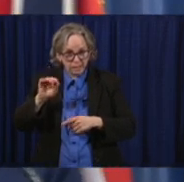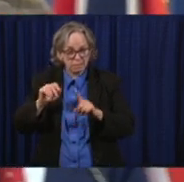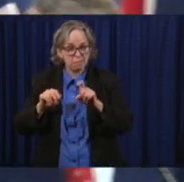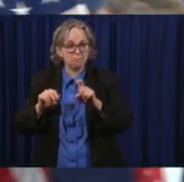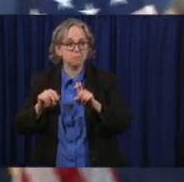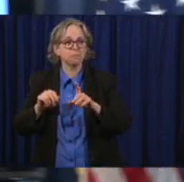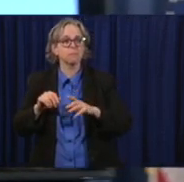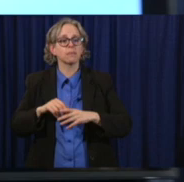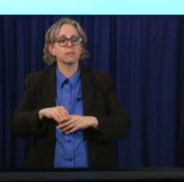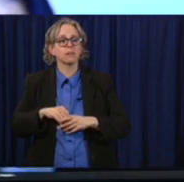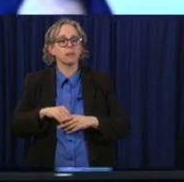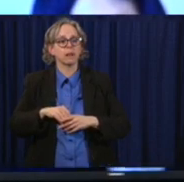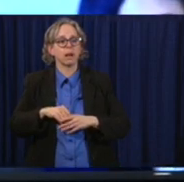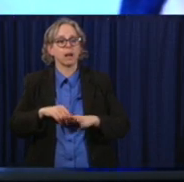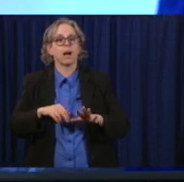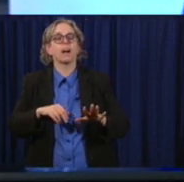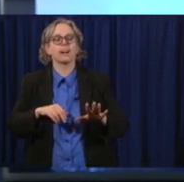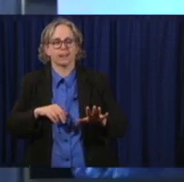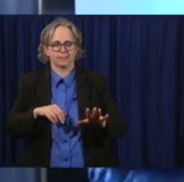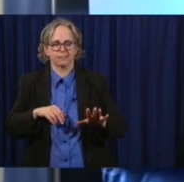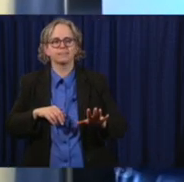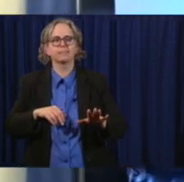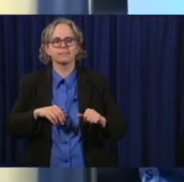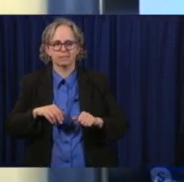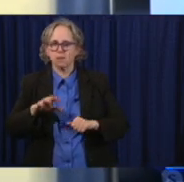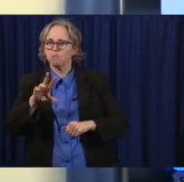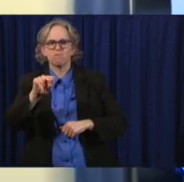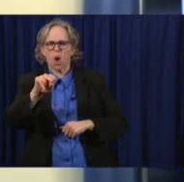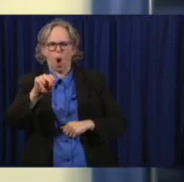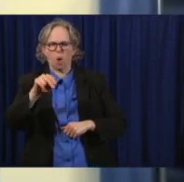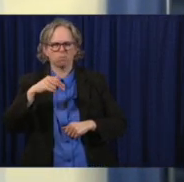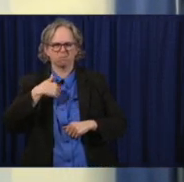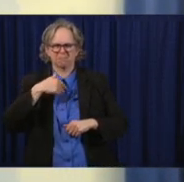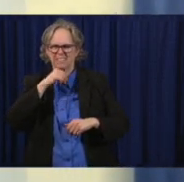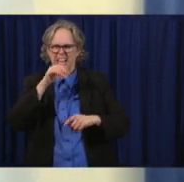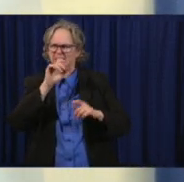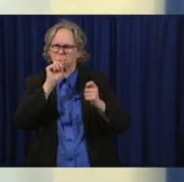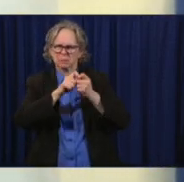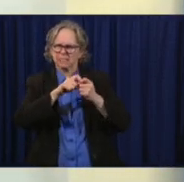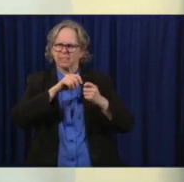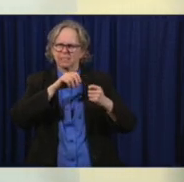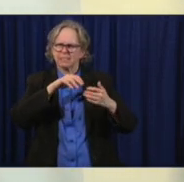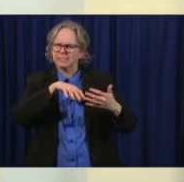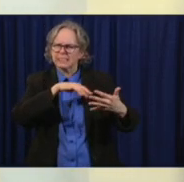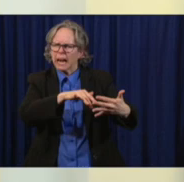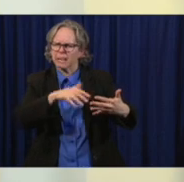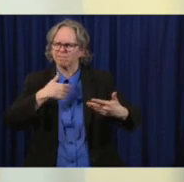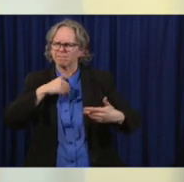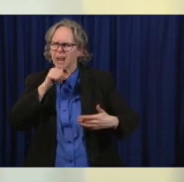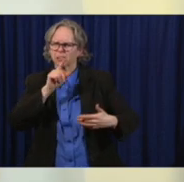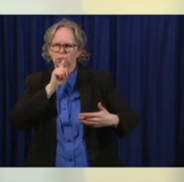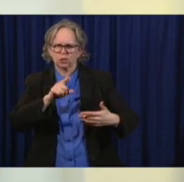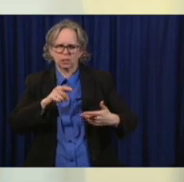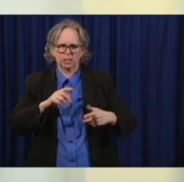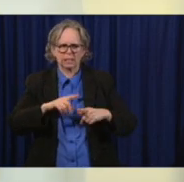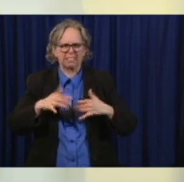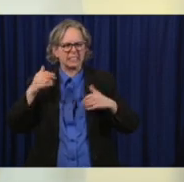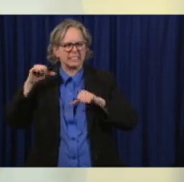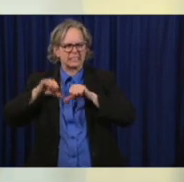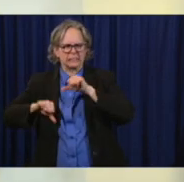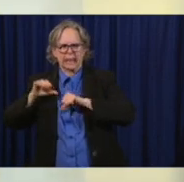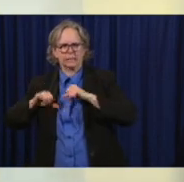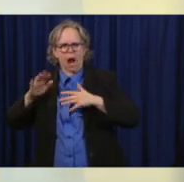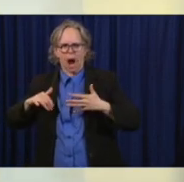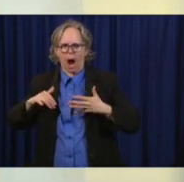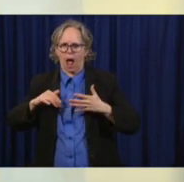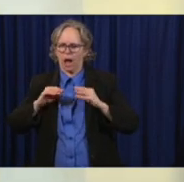Oh, I'm sorry. I am not aware of that finding. I think that the science is not at all yet clear. We know it is